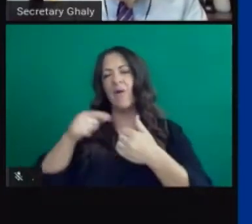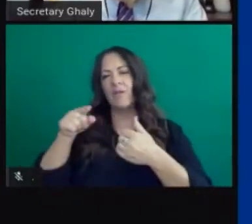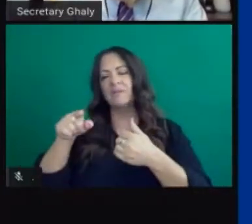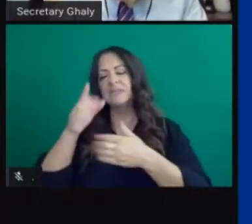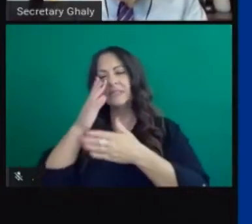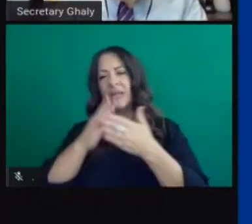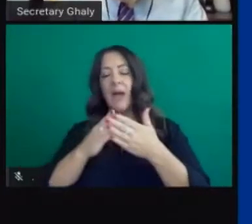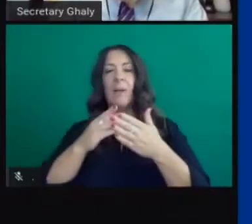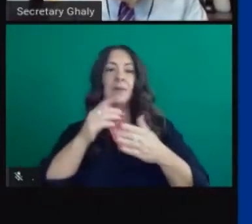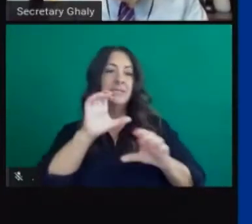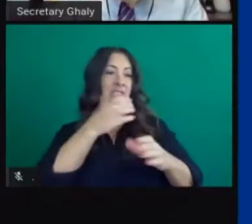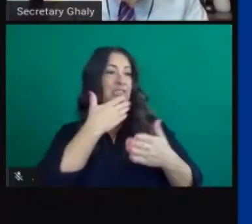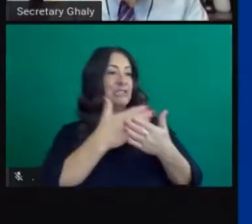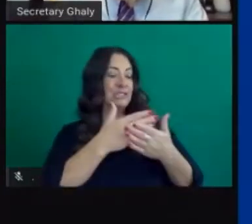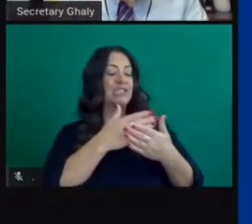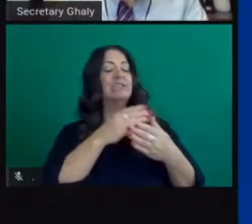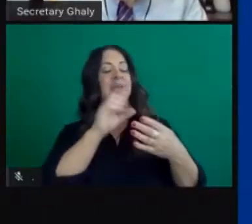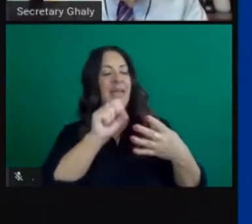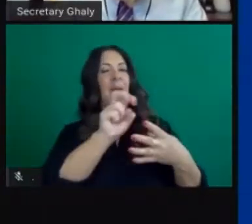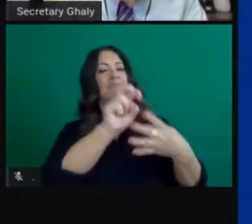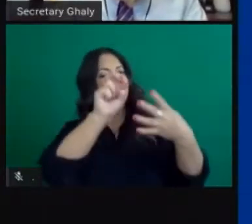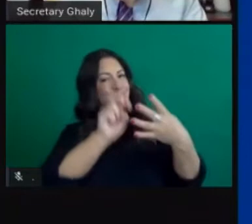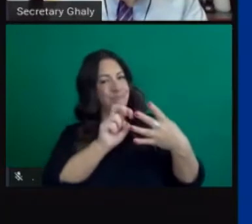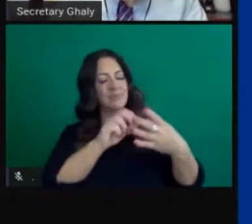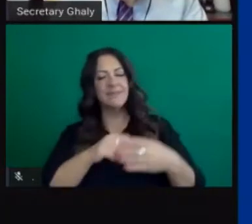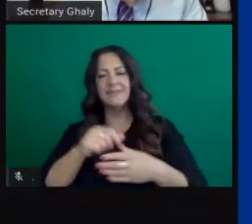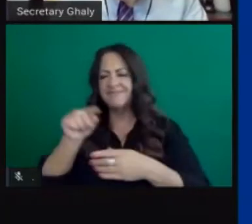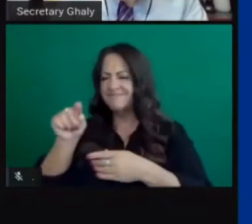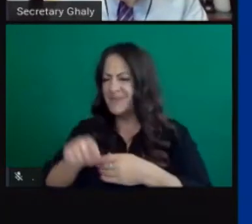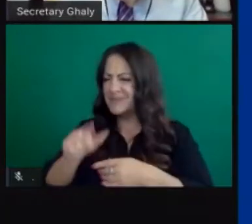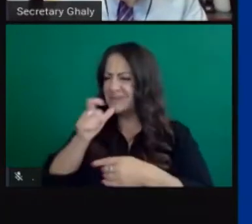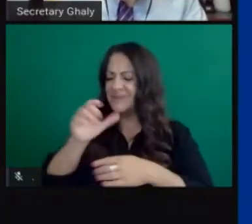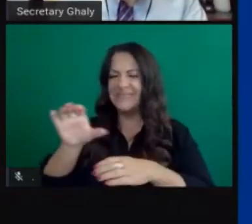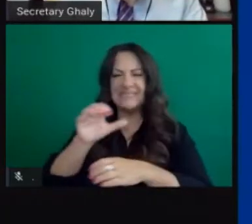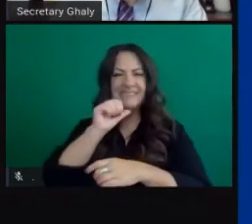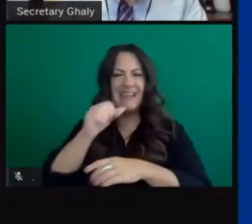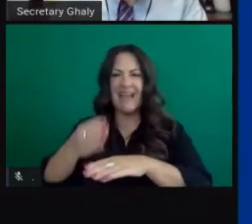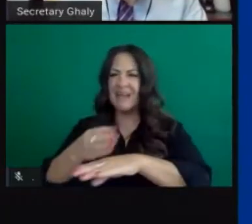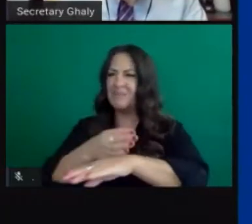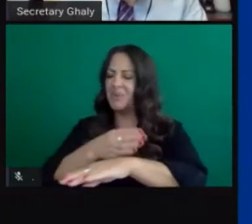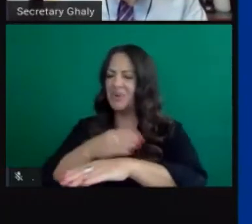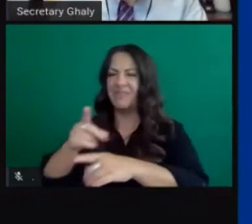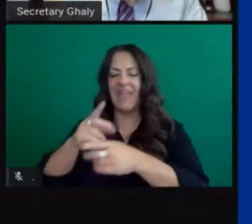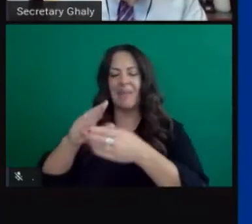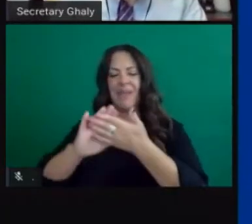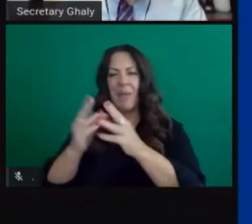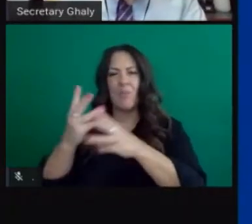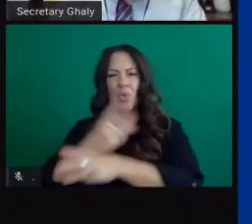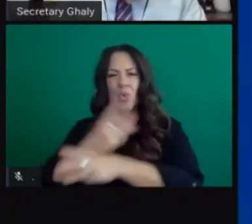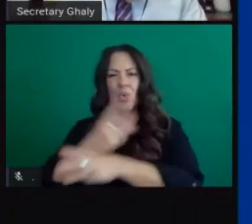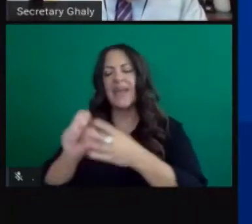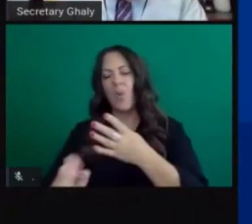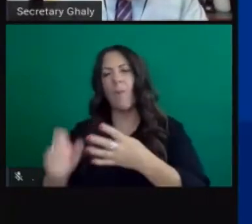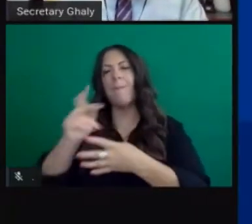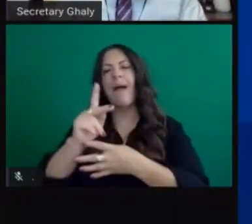and the requirement to move back a tier to a more restrictive tier for these 2 counties.